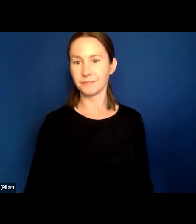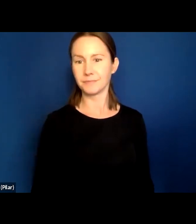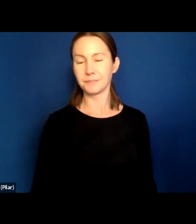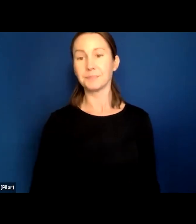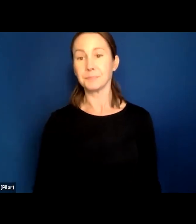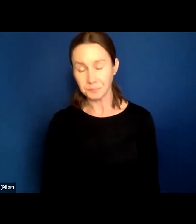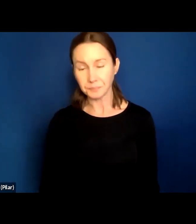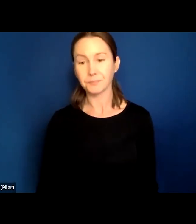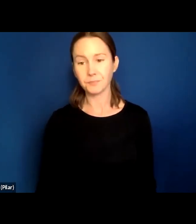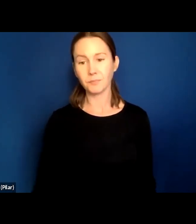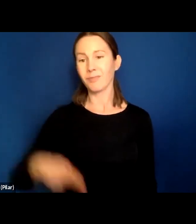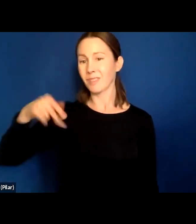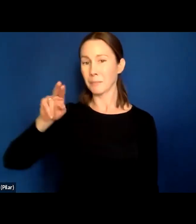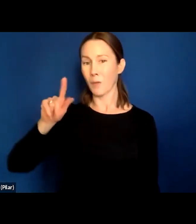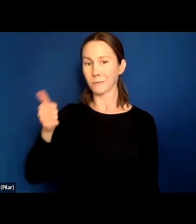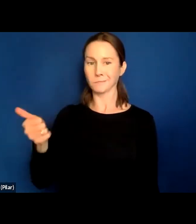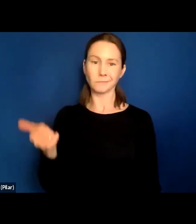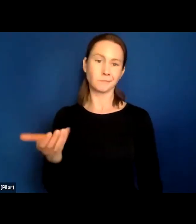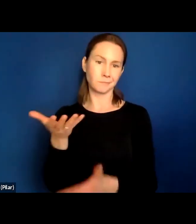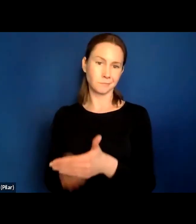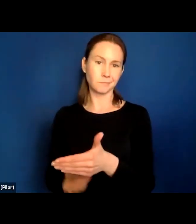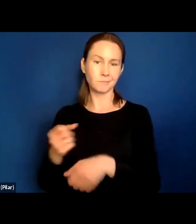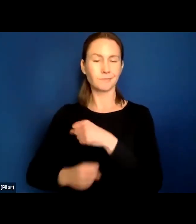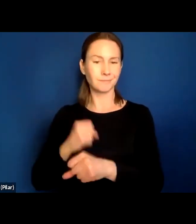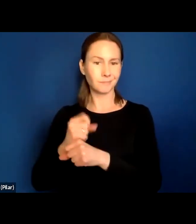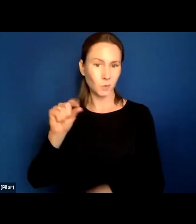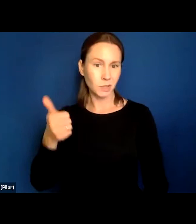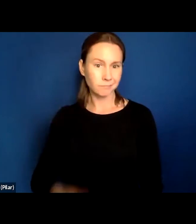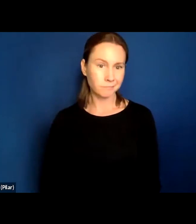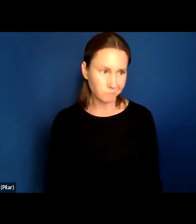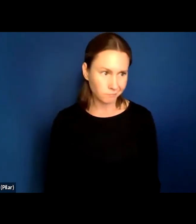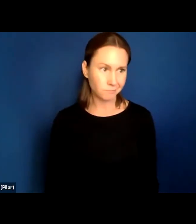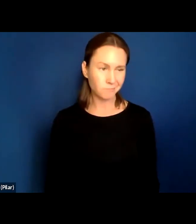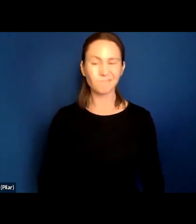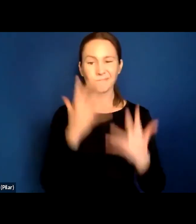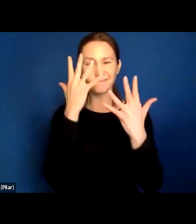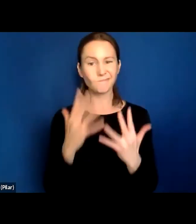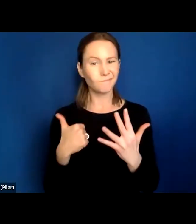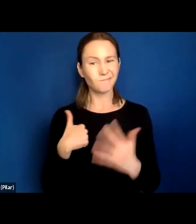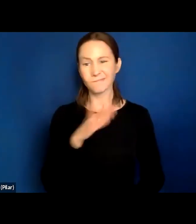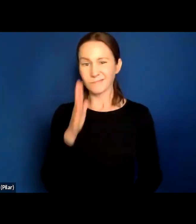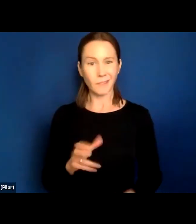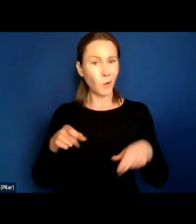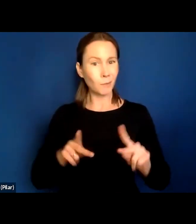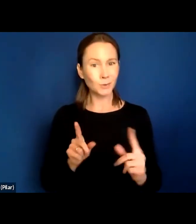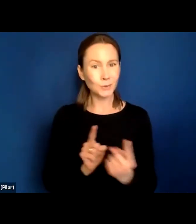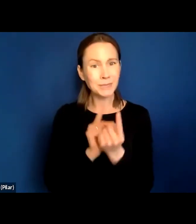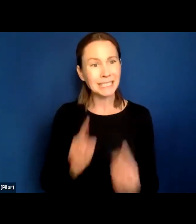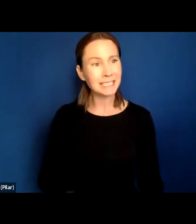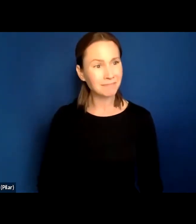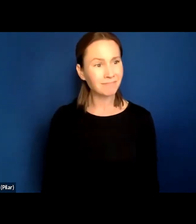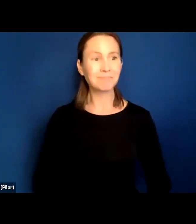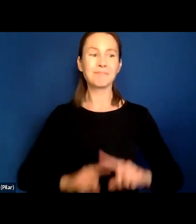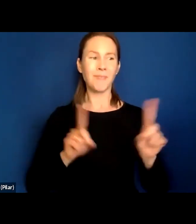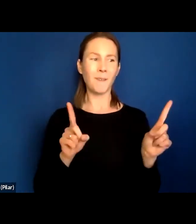So, Paul passed away in 2010, and unfortunately, I never had the chance to meet him. However,